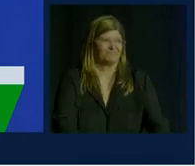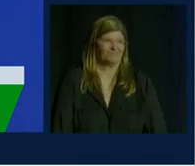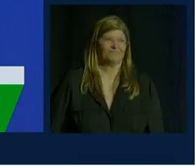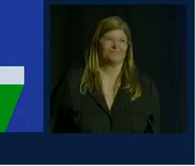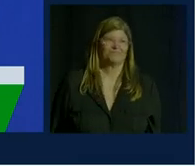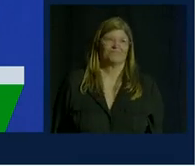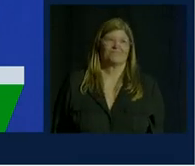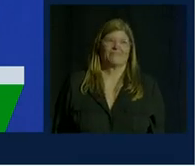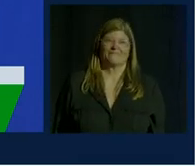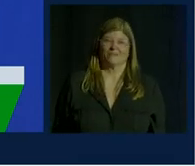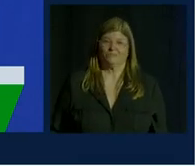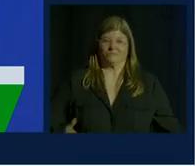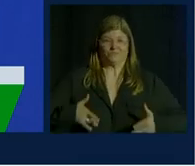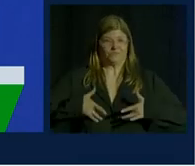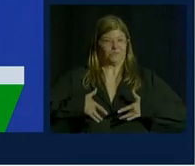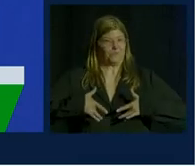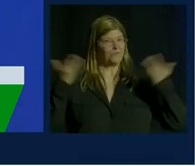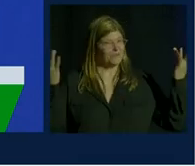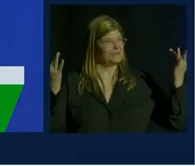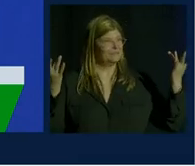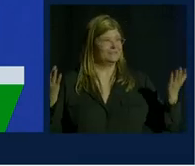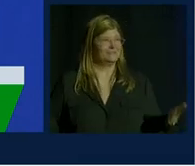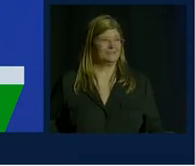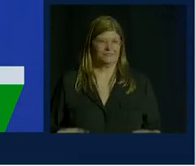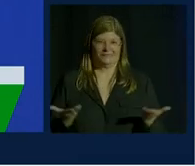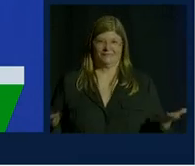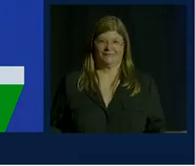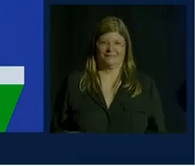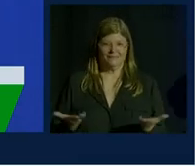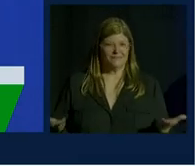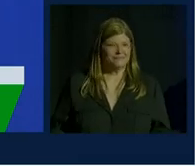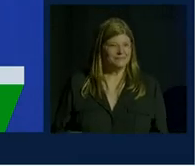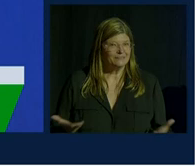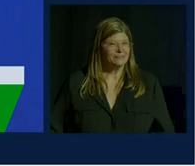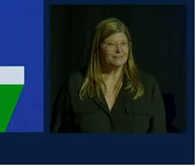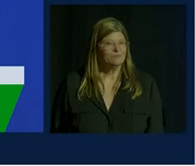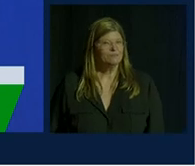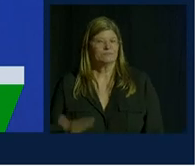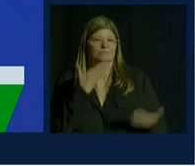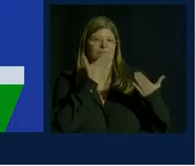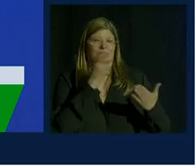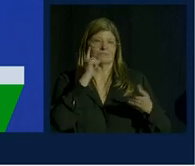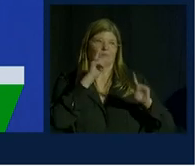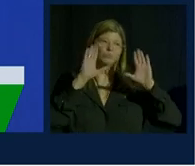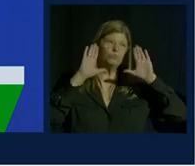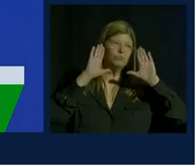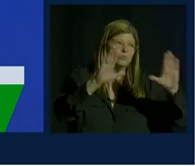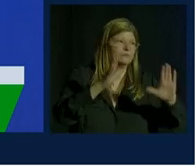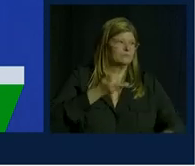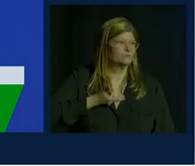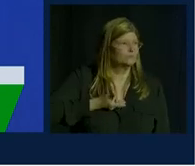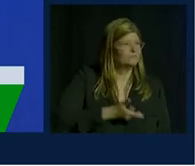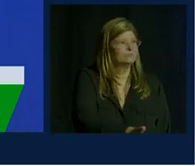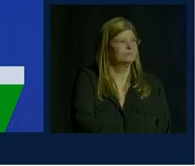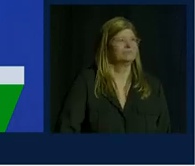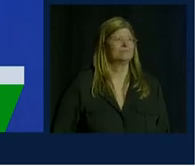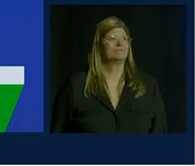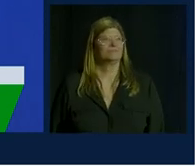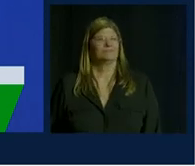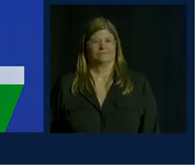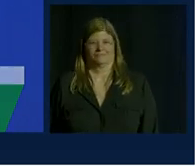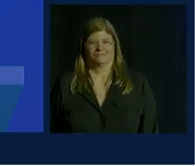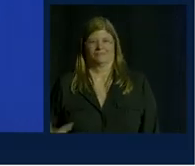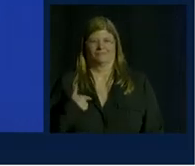and Director Whitfield for that wonderful introduction. I also like to thank all of